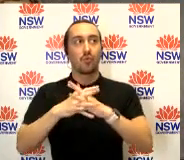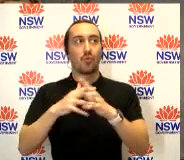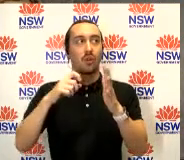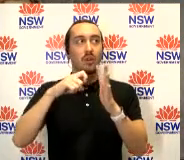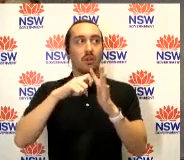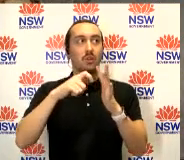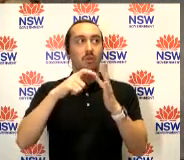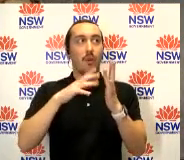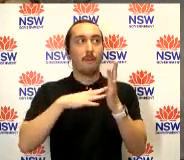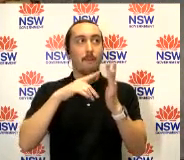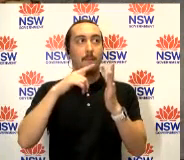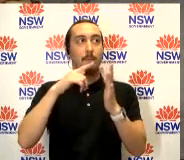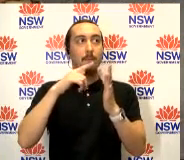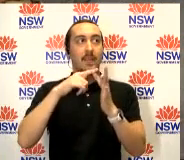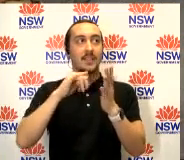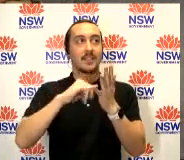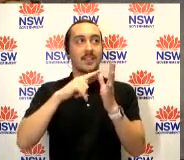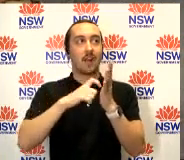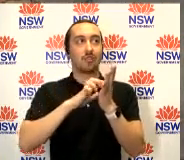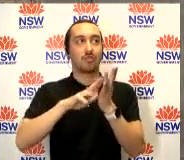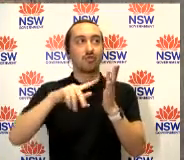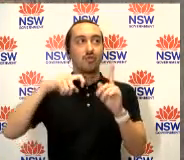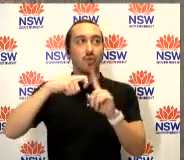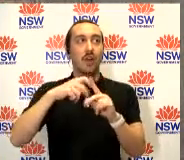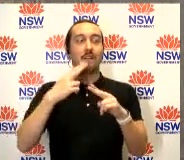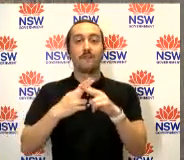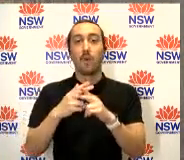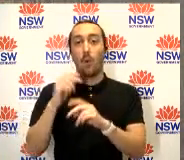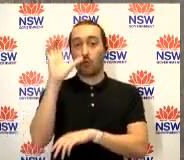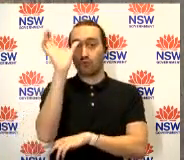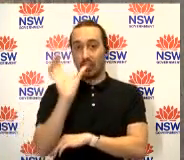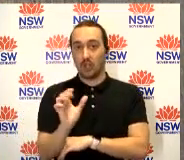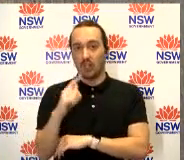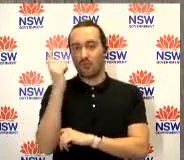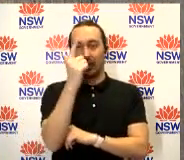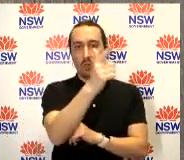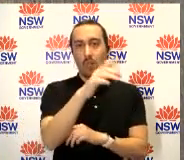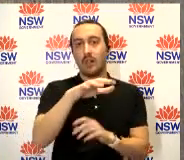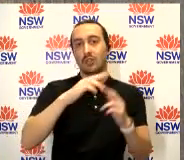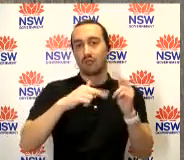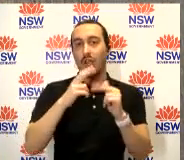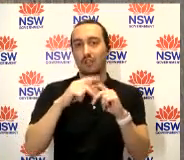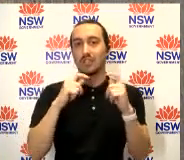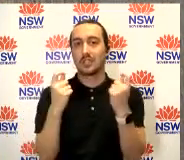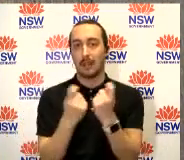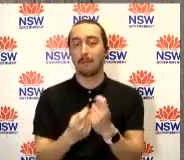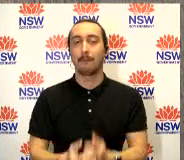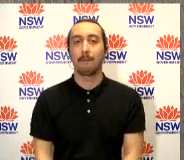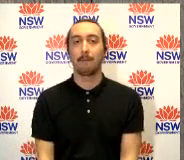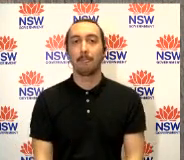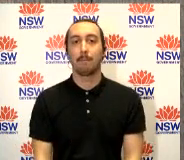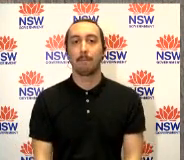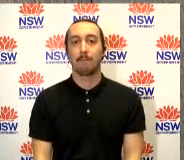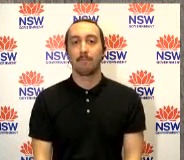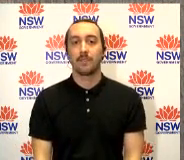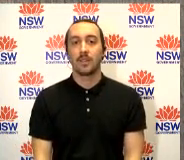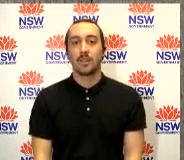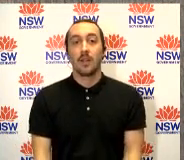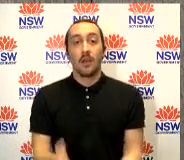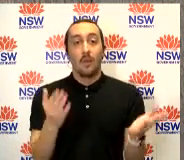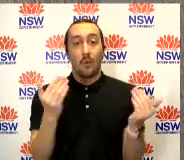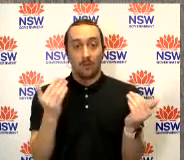State Inspector for our regional construction team. So welcome, guys. So first question we've got here is that what